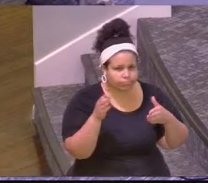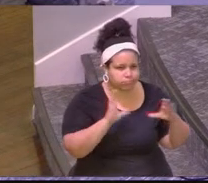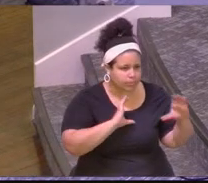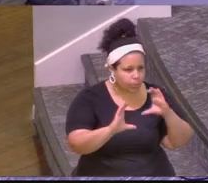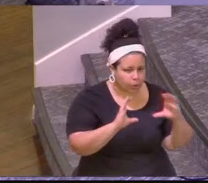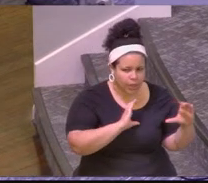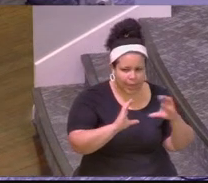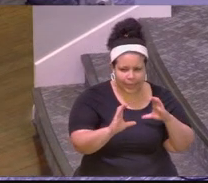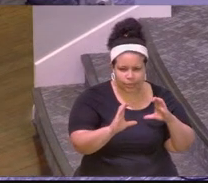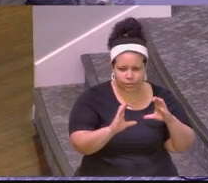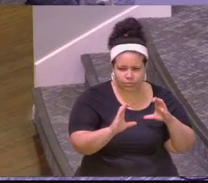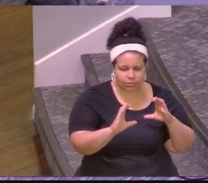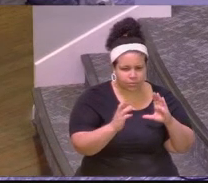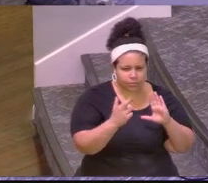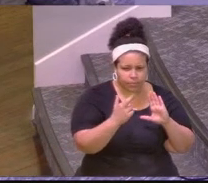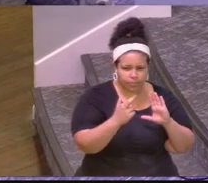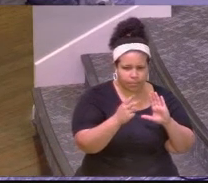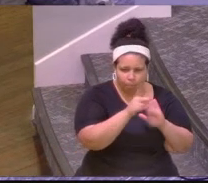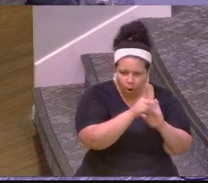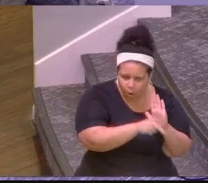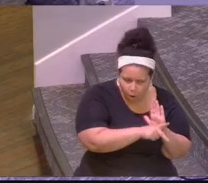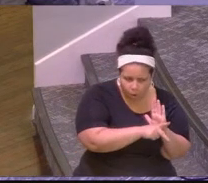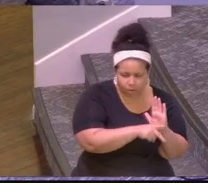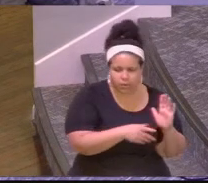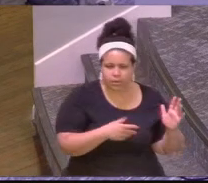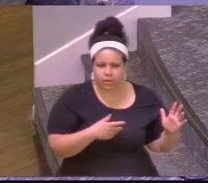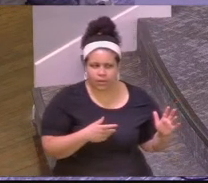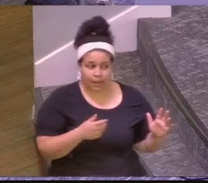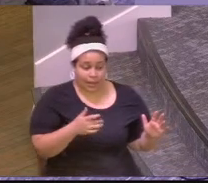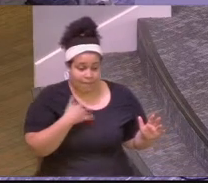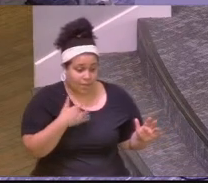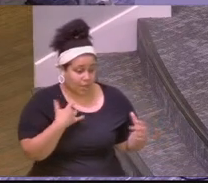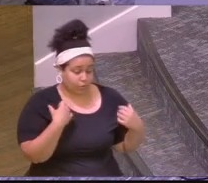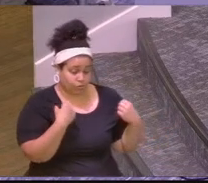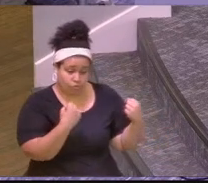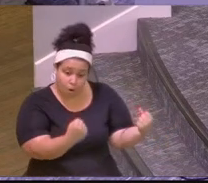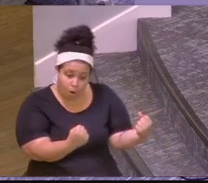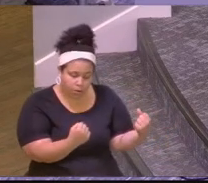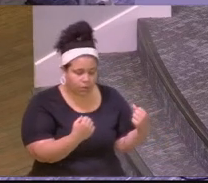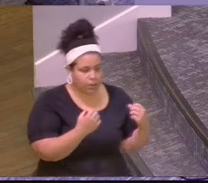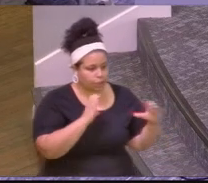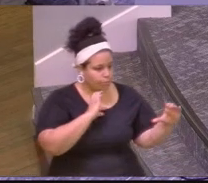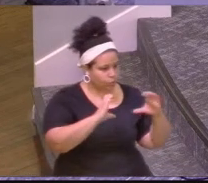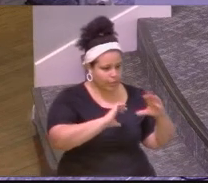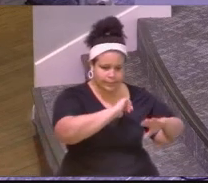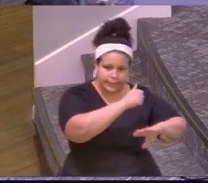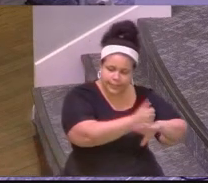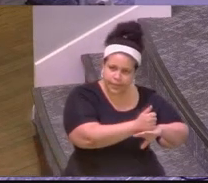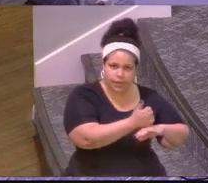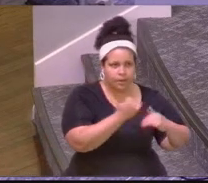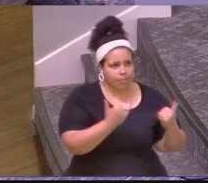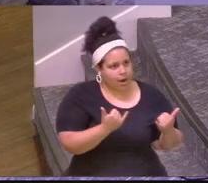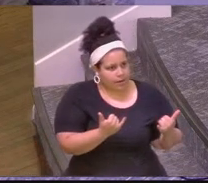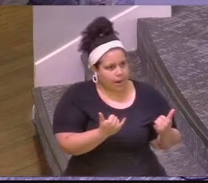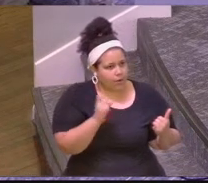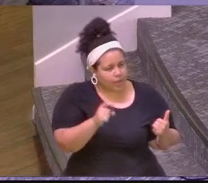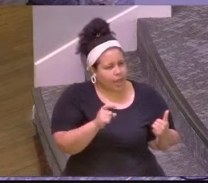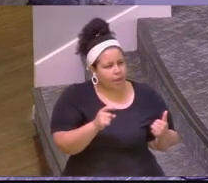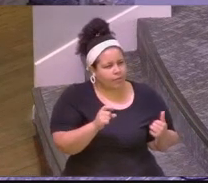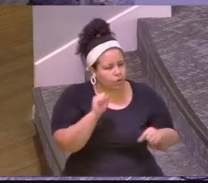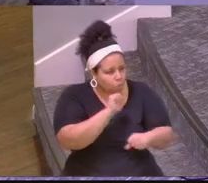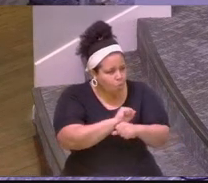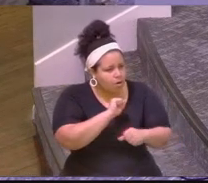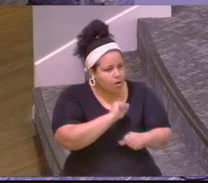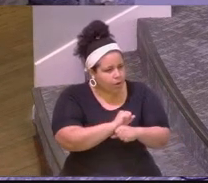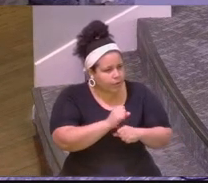on, which I feel like we actually have some strong communication structures in place. I think we have to work on efficiency and